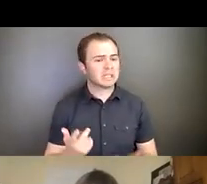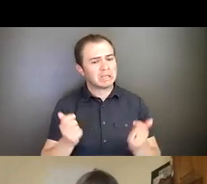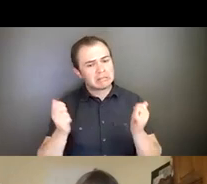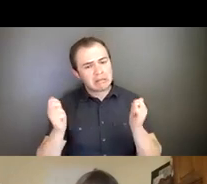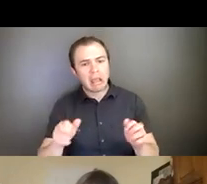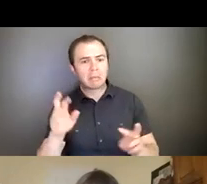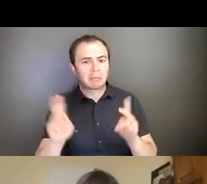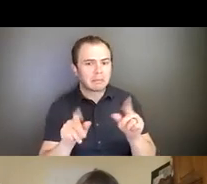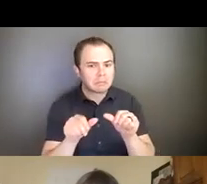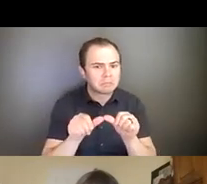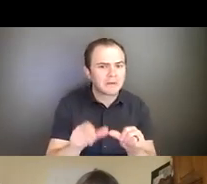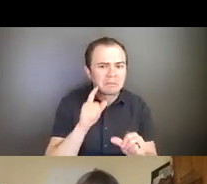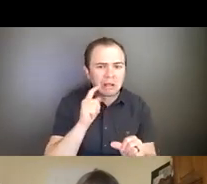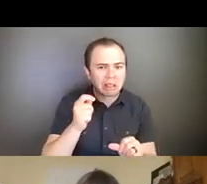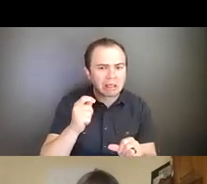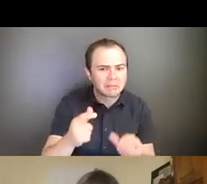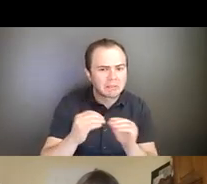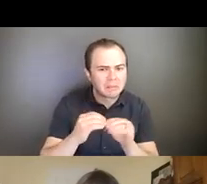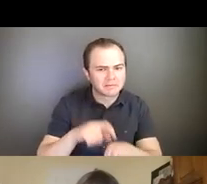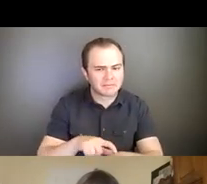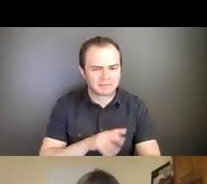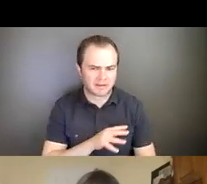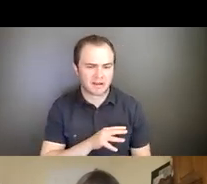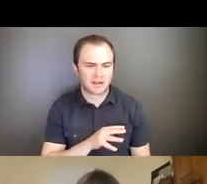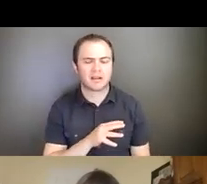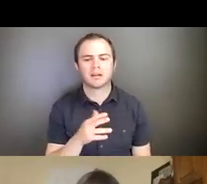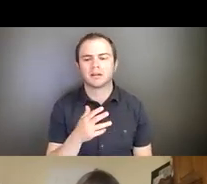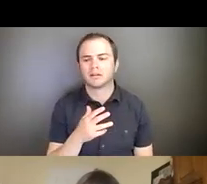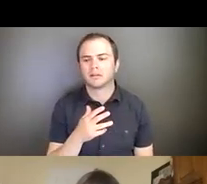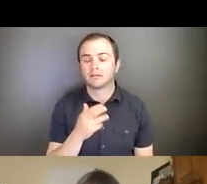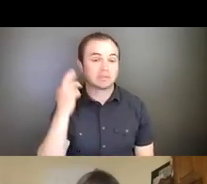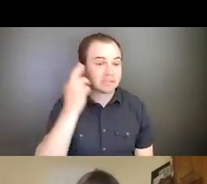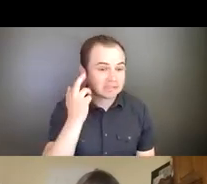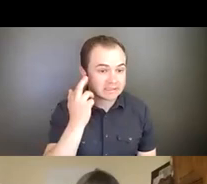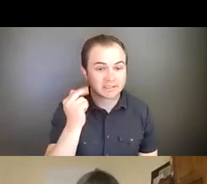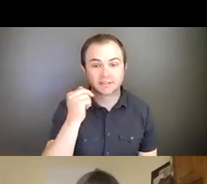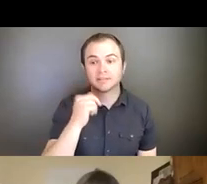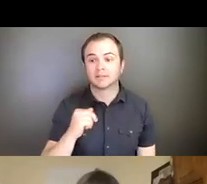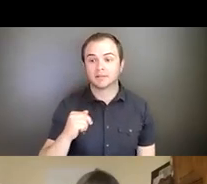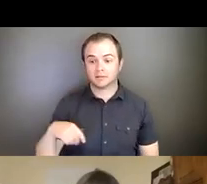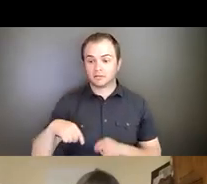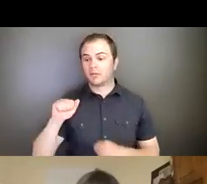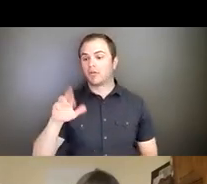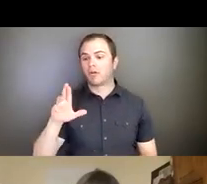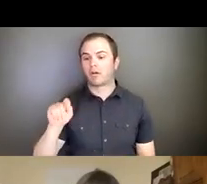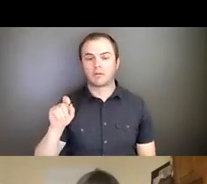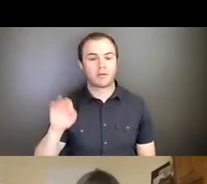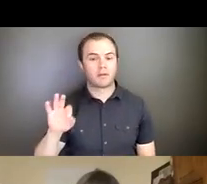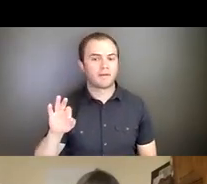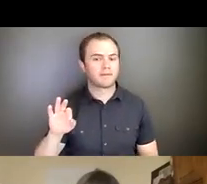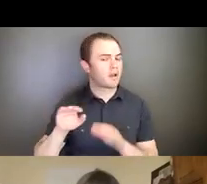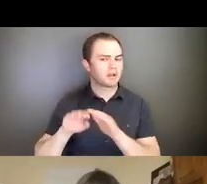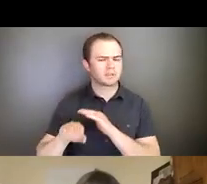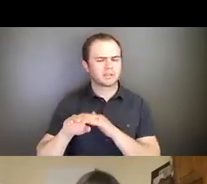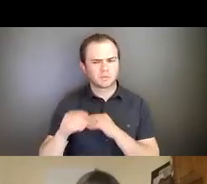bit longer, because something else that we were curious about from Art of Access was getting a sense